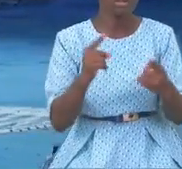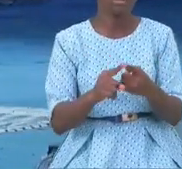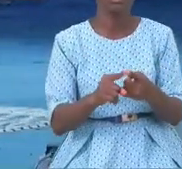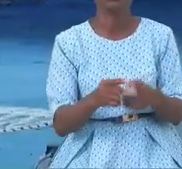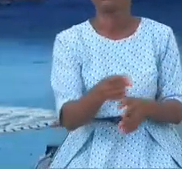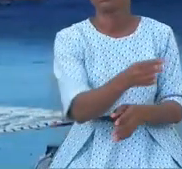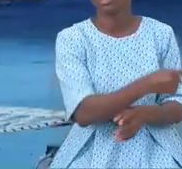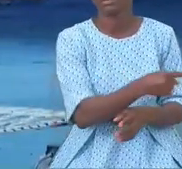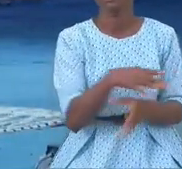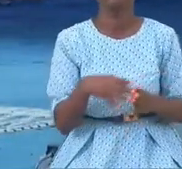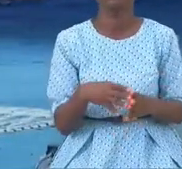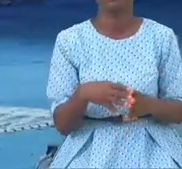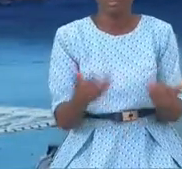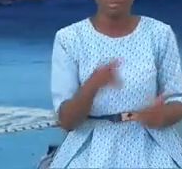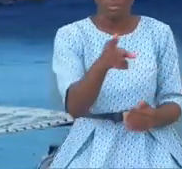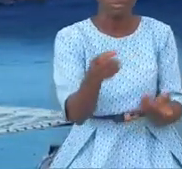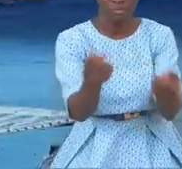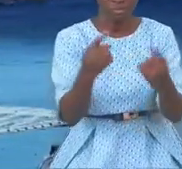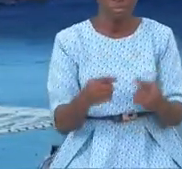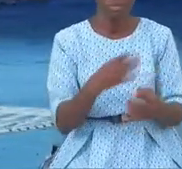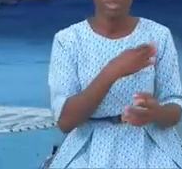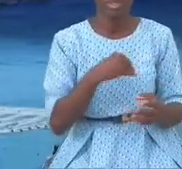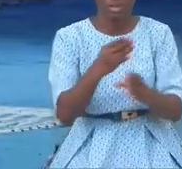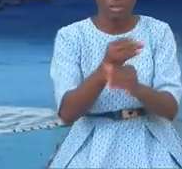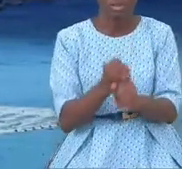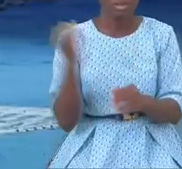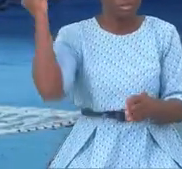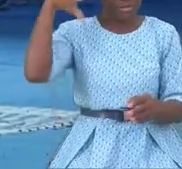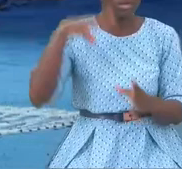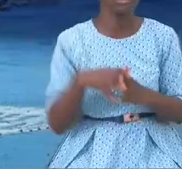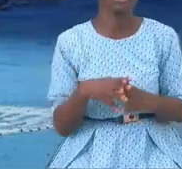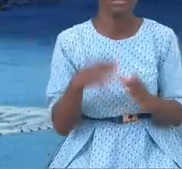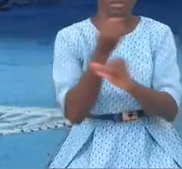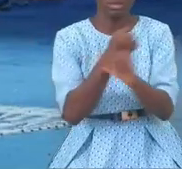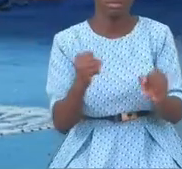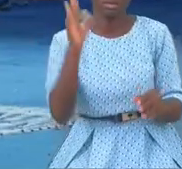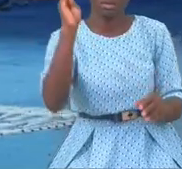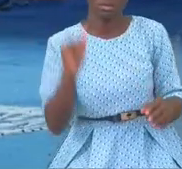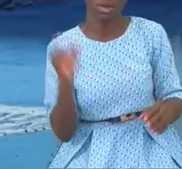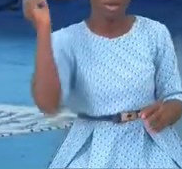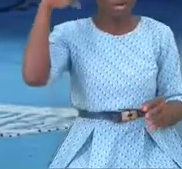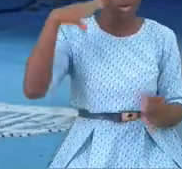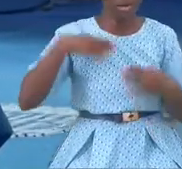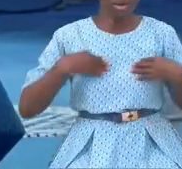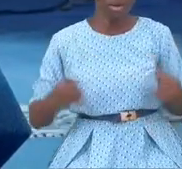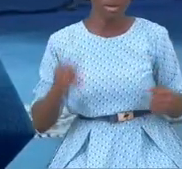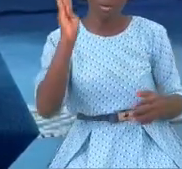by grace. Deliverance by grace. Recovery by grace. Deliverance and